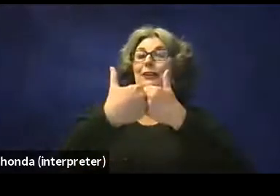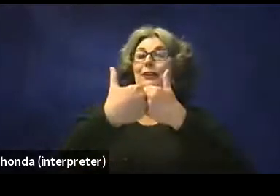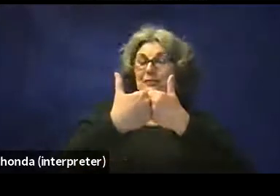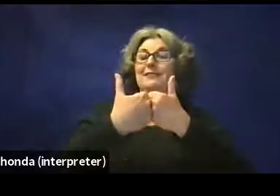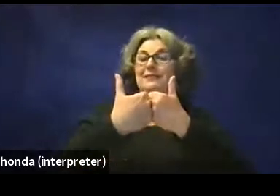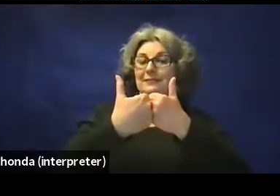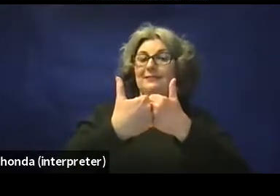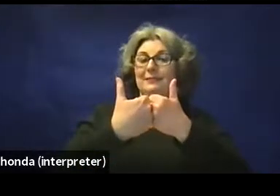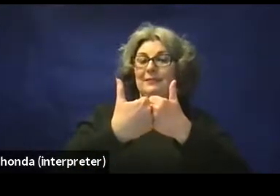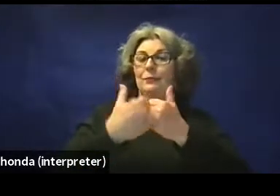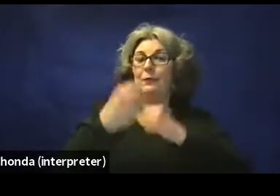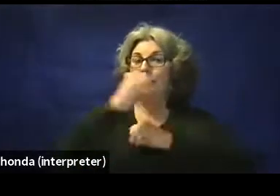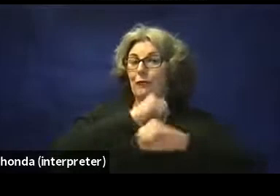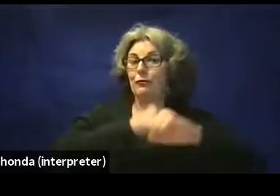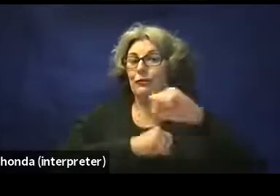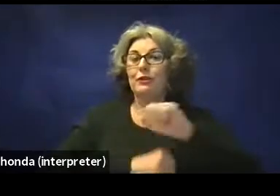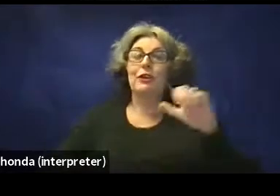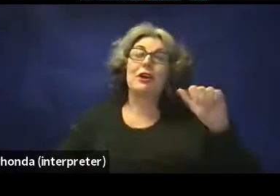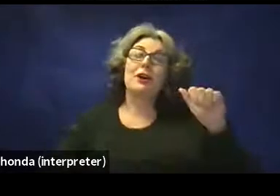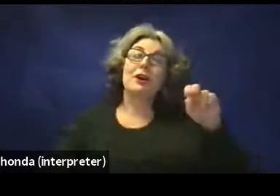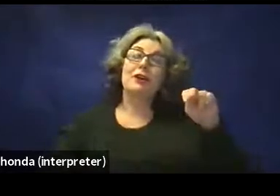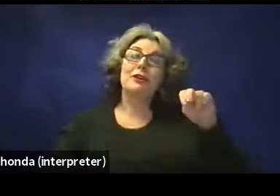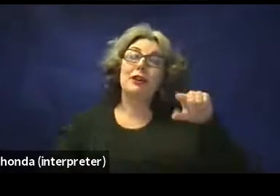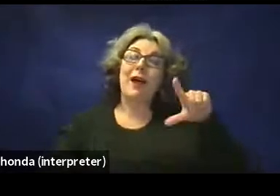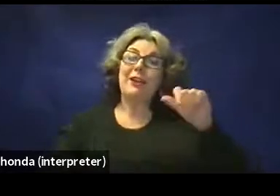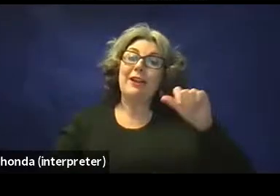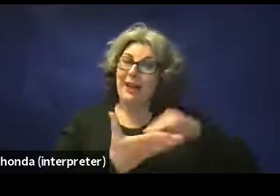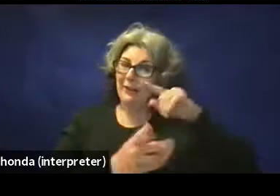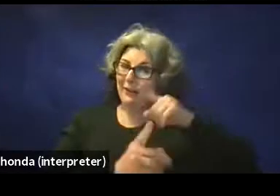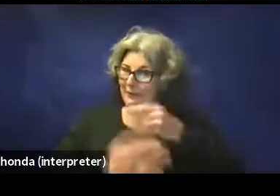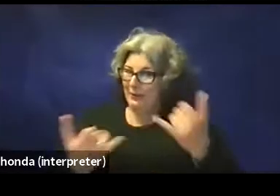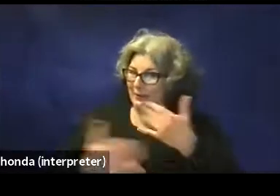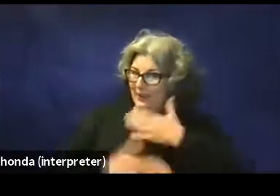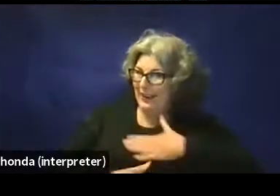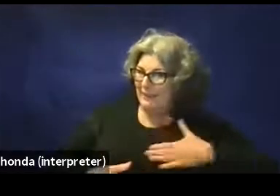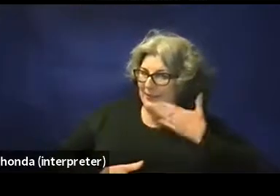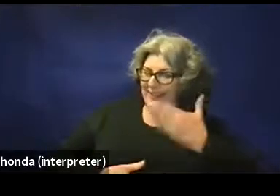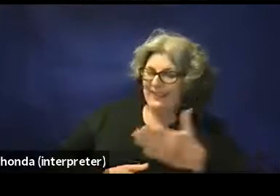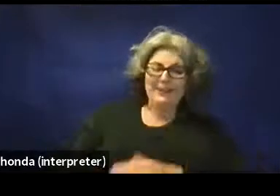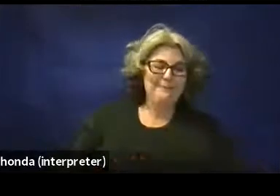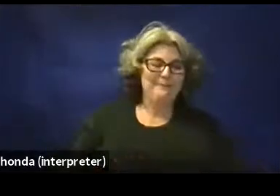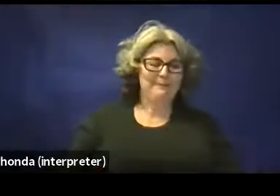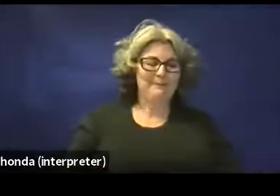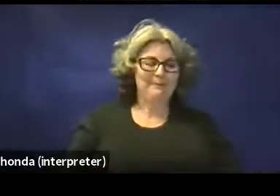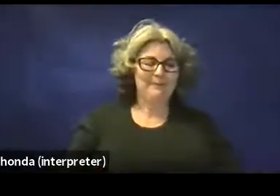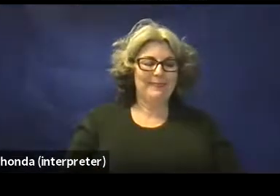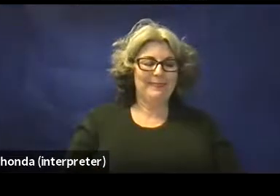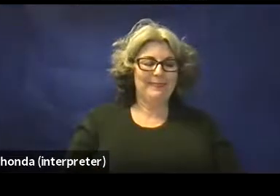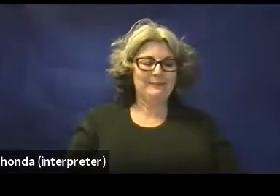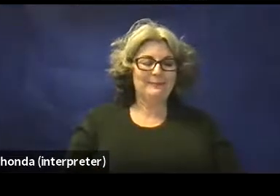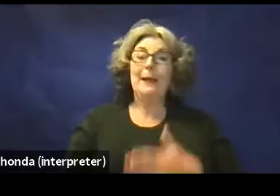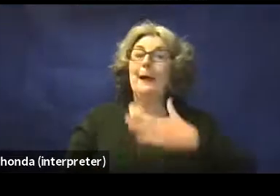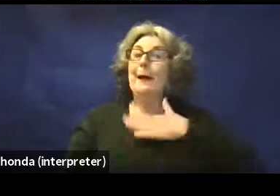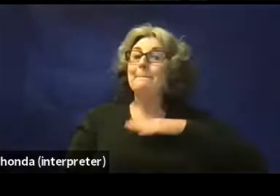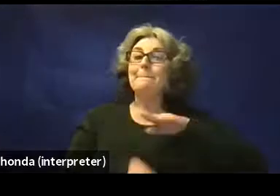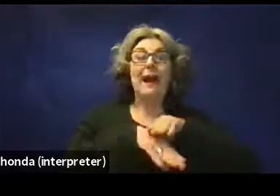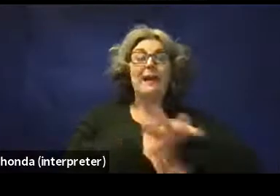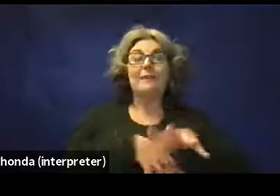our structure. So Angela, I learned a little bit from you today. I appreciate it. So I guess, my